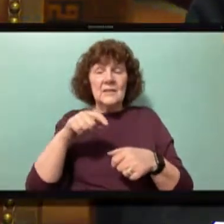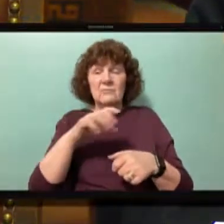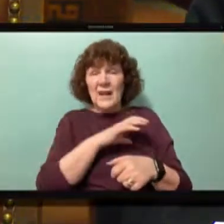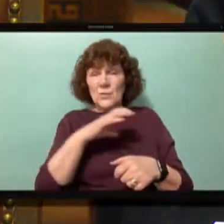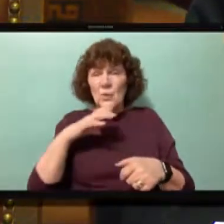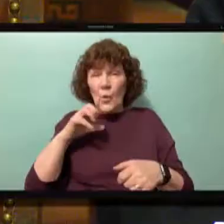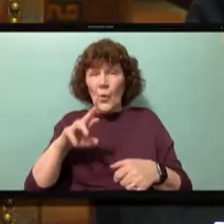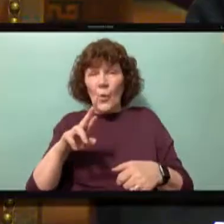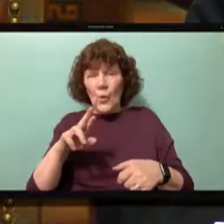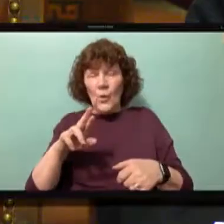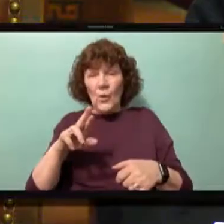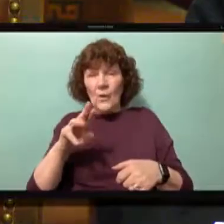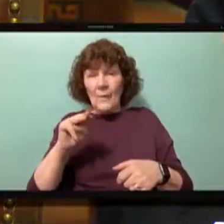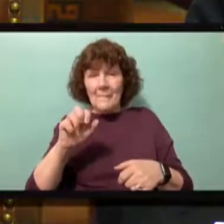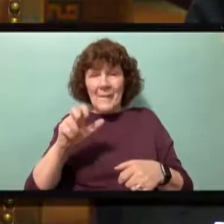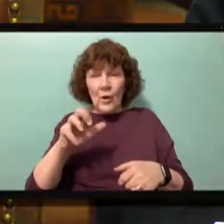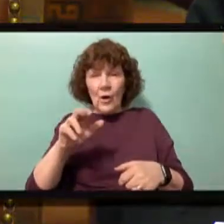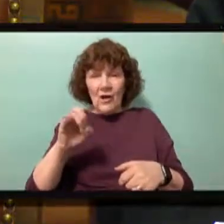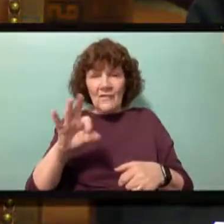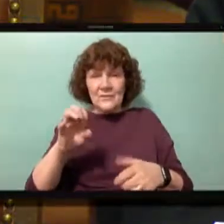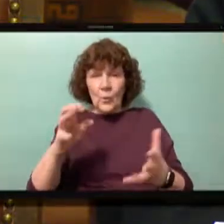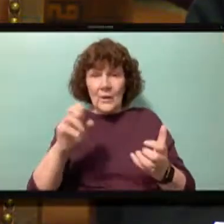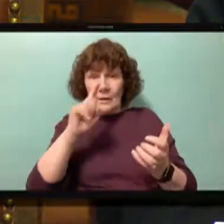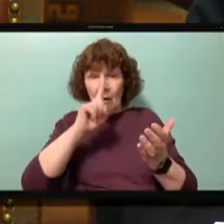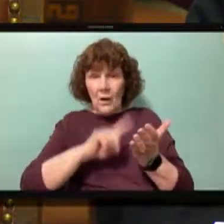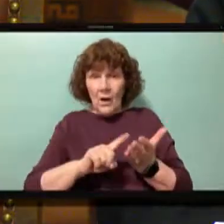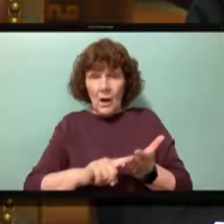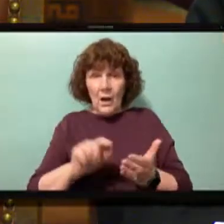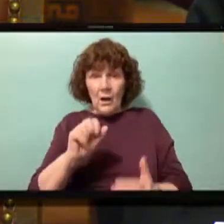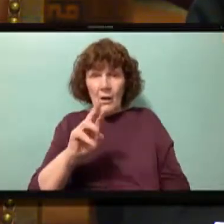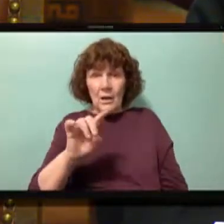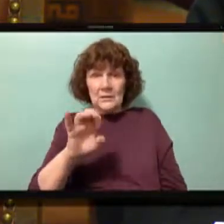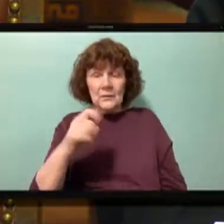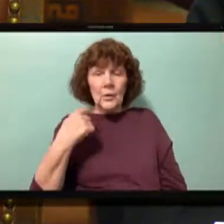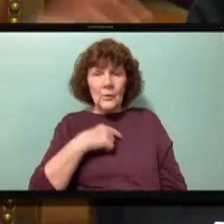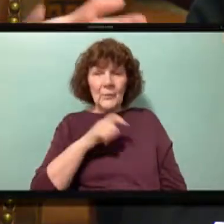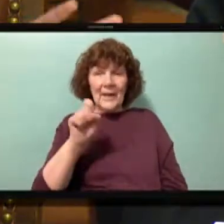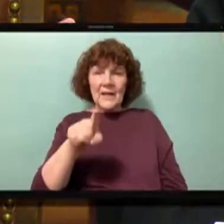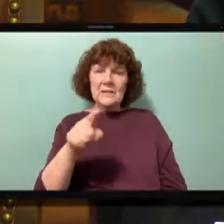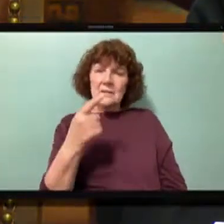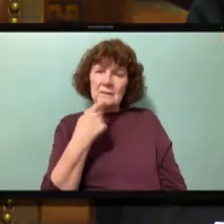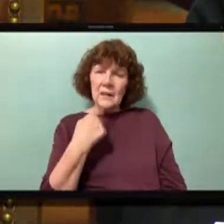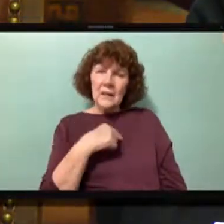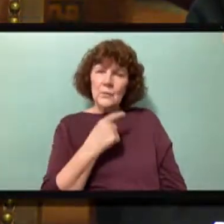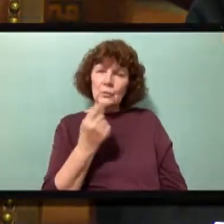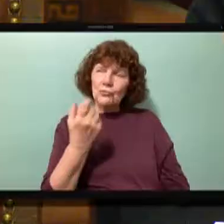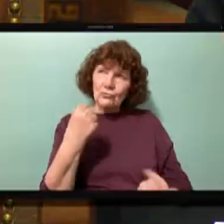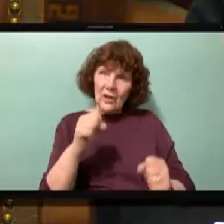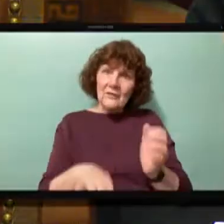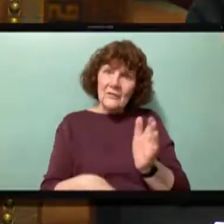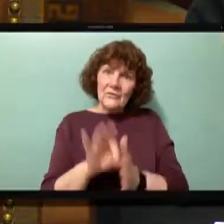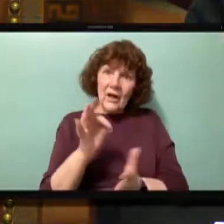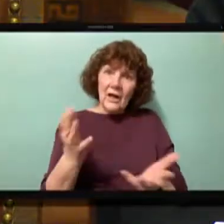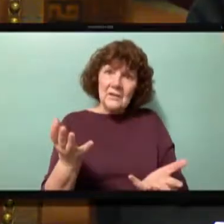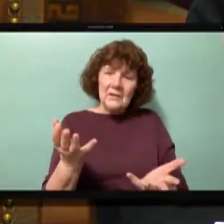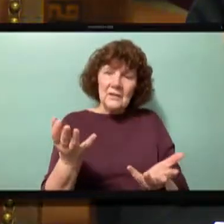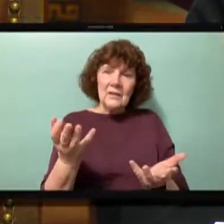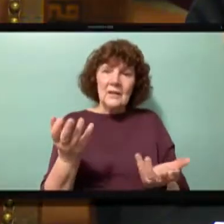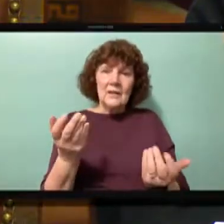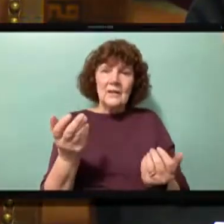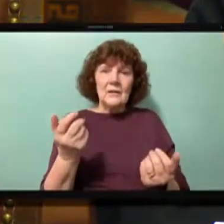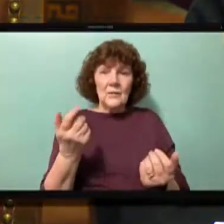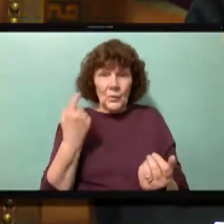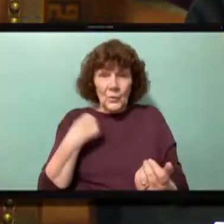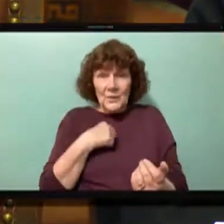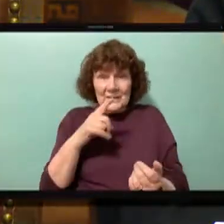we will follow up and say, like, tell us exactly what you're trying to find, as you and I have done as it relates to some issues with public safety.